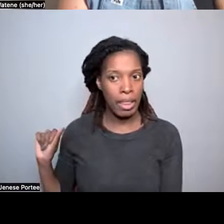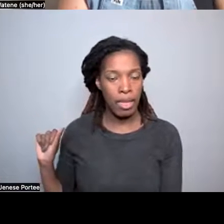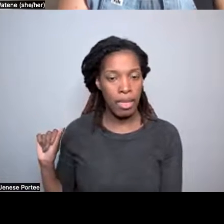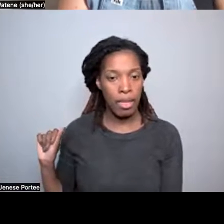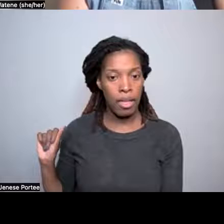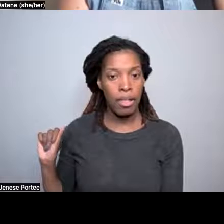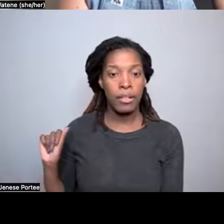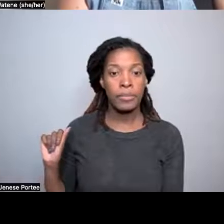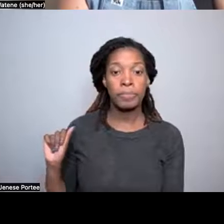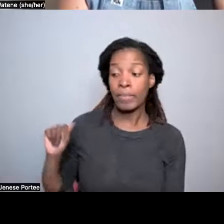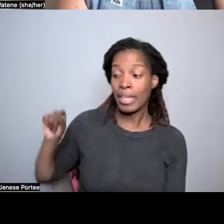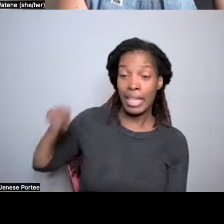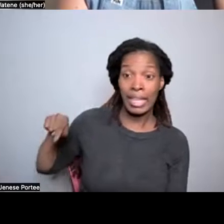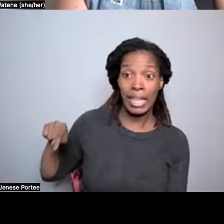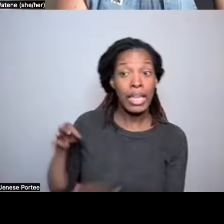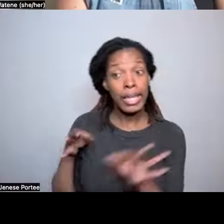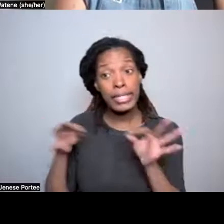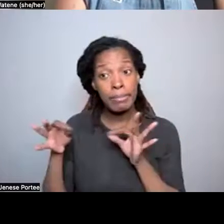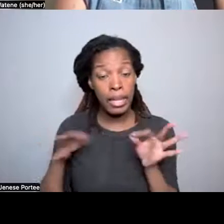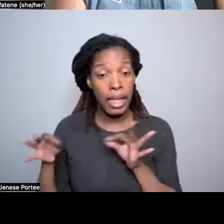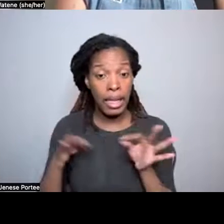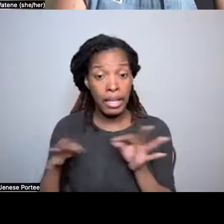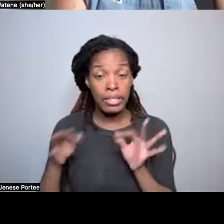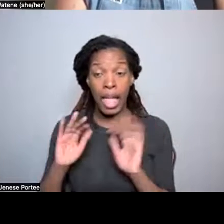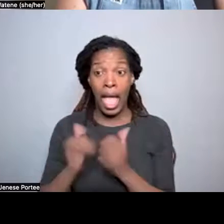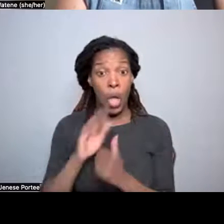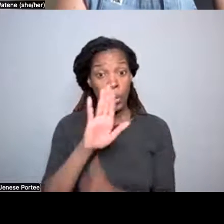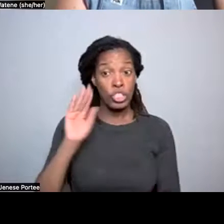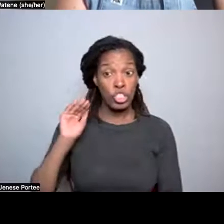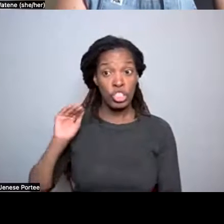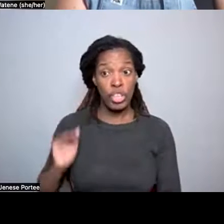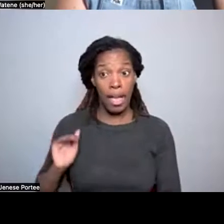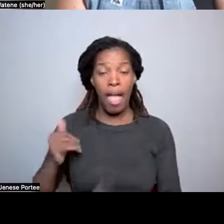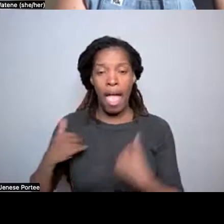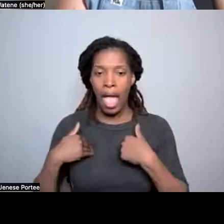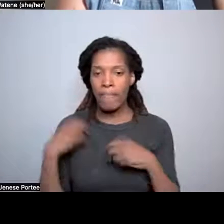he's explaining how his child has